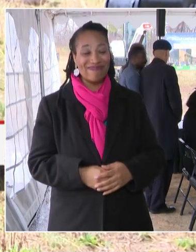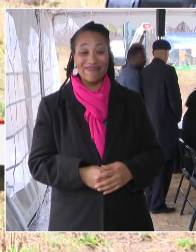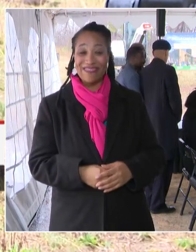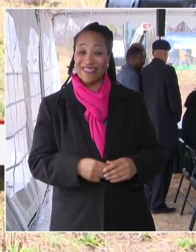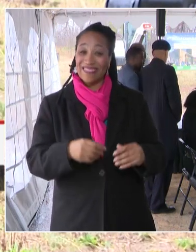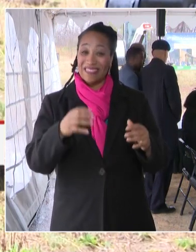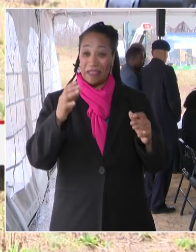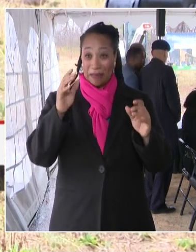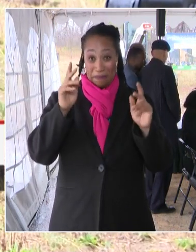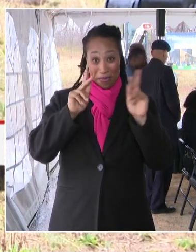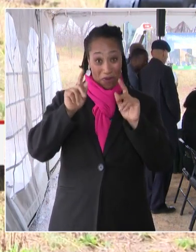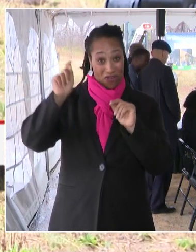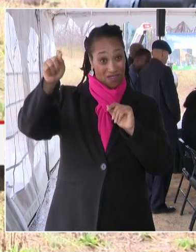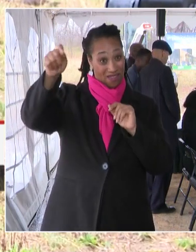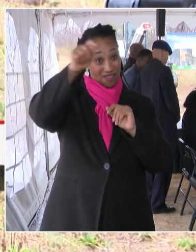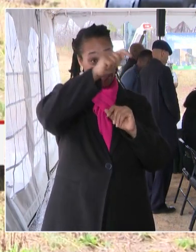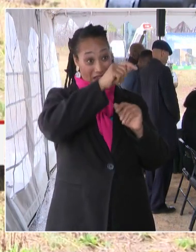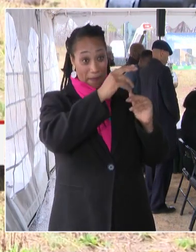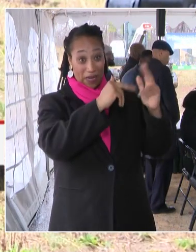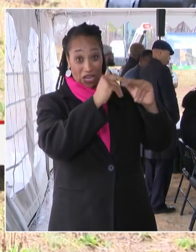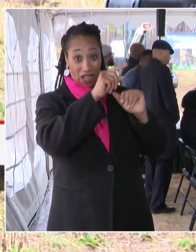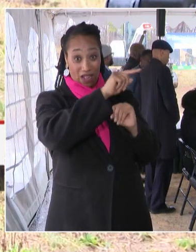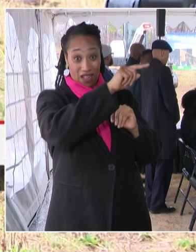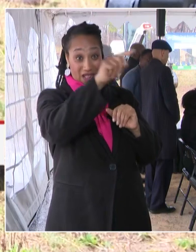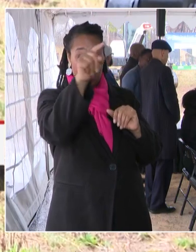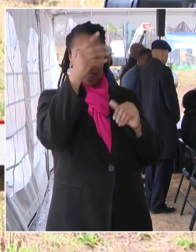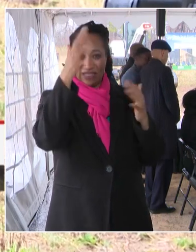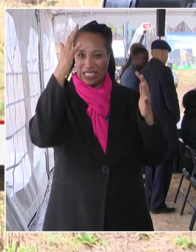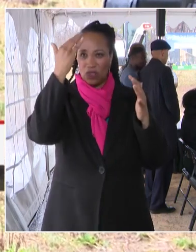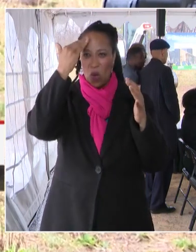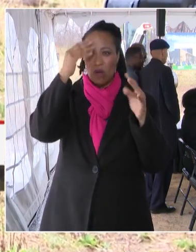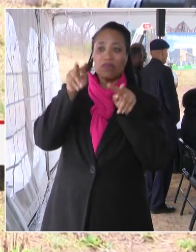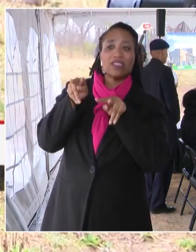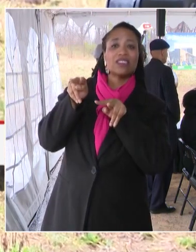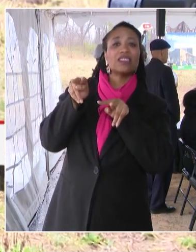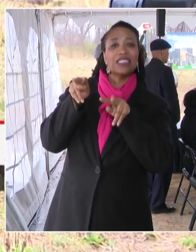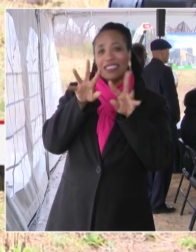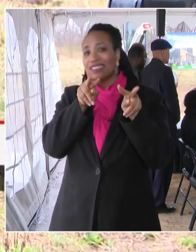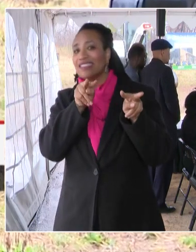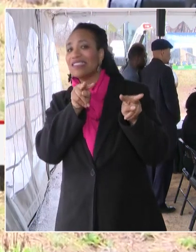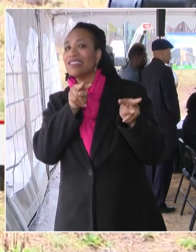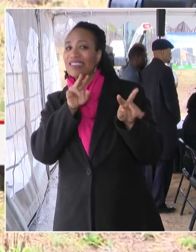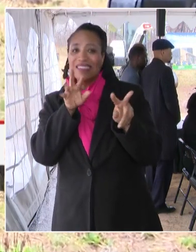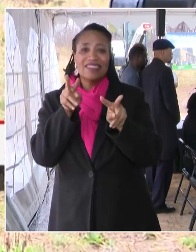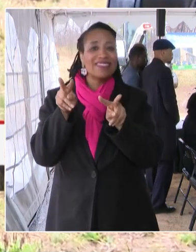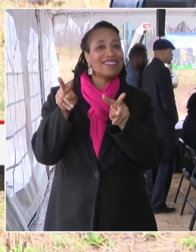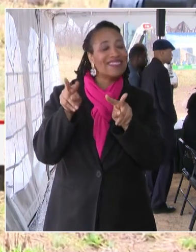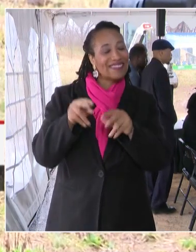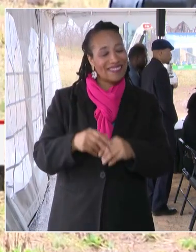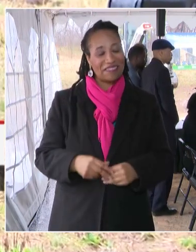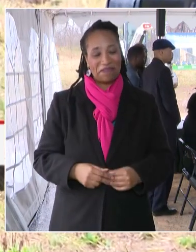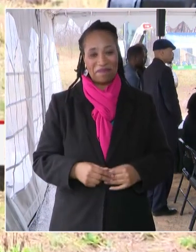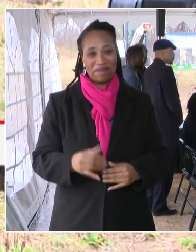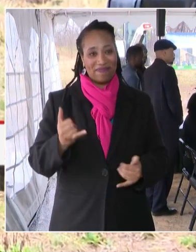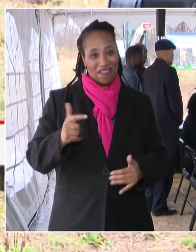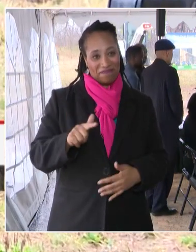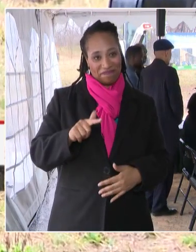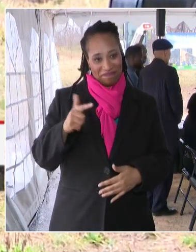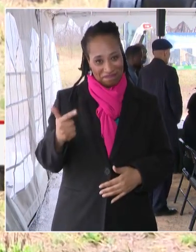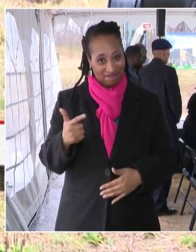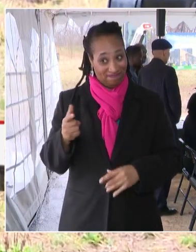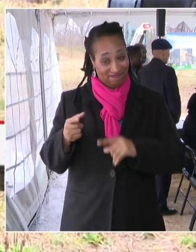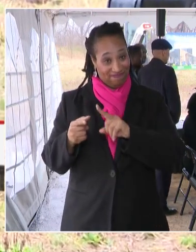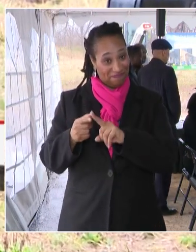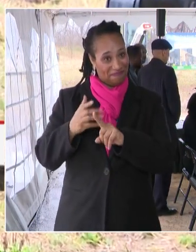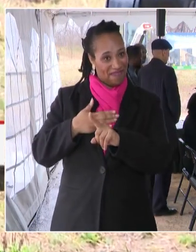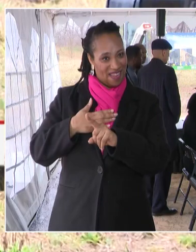look forward to seeing the culmination of this project too. Right now, I want to turn to my successor, my friend, my Ward